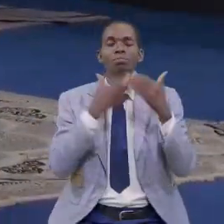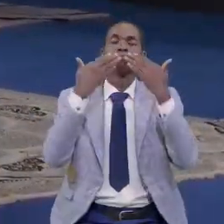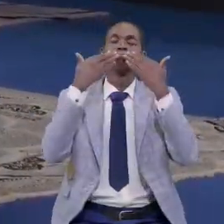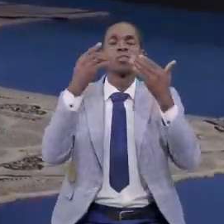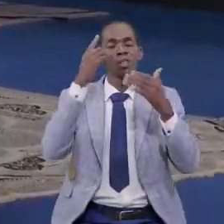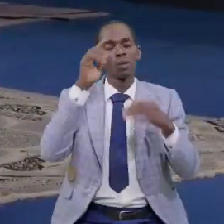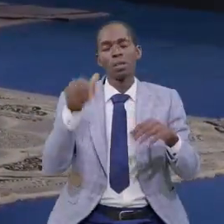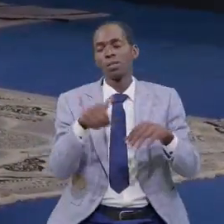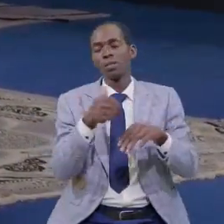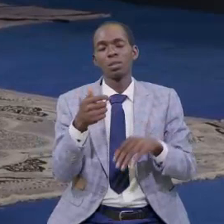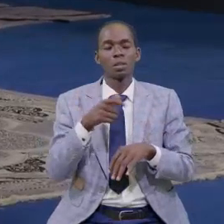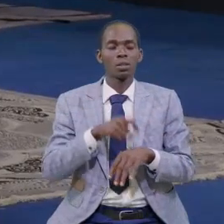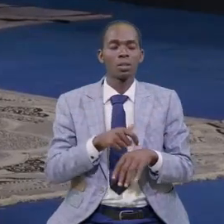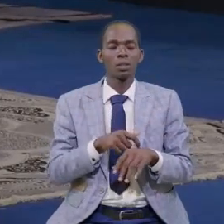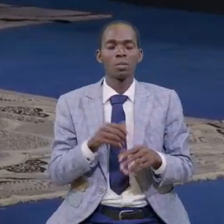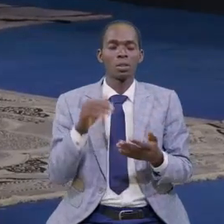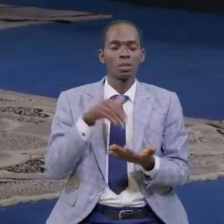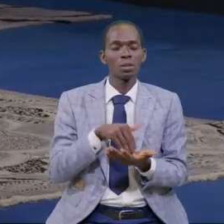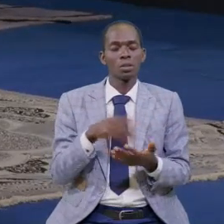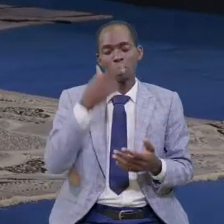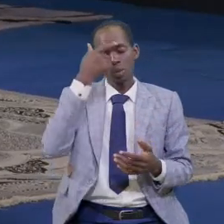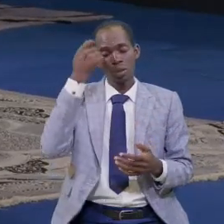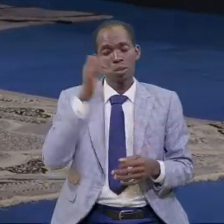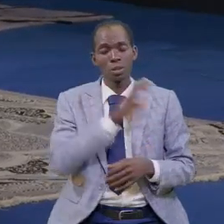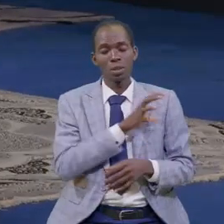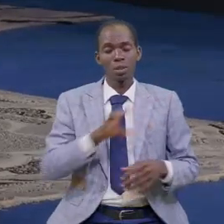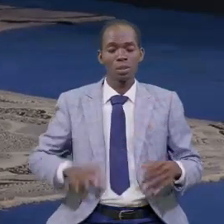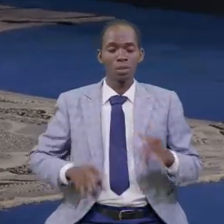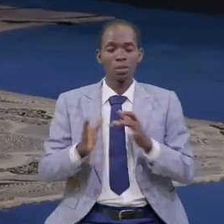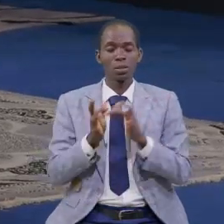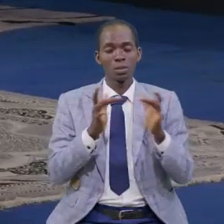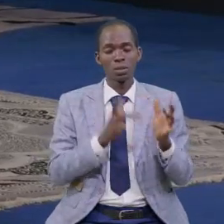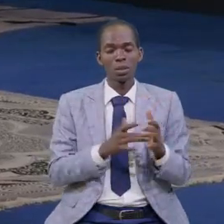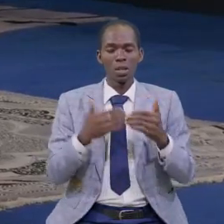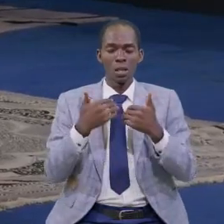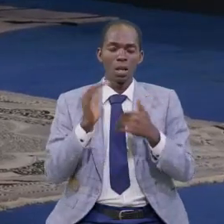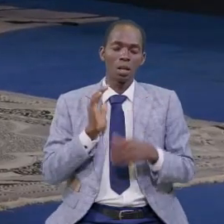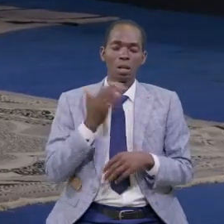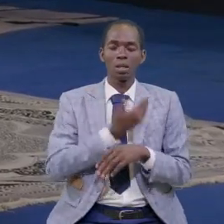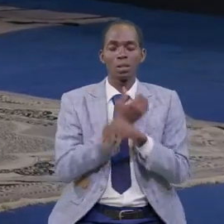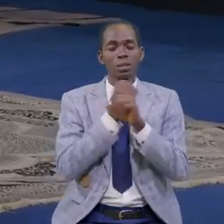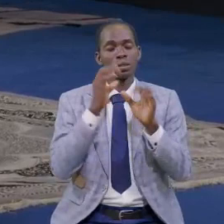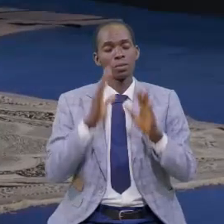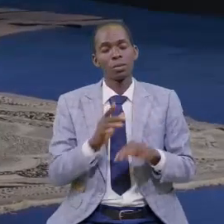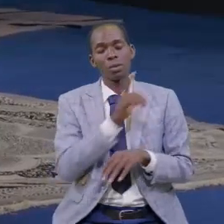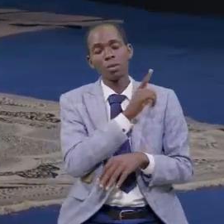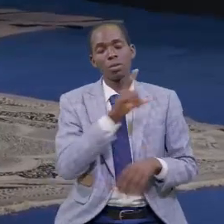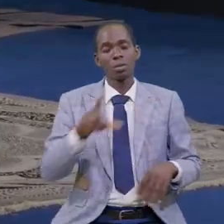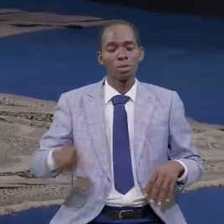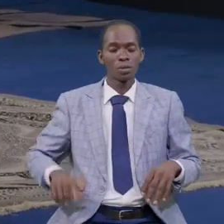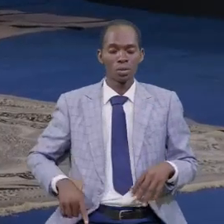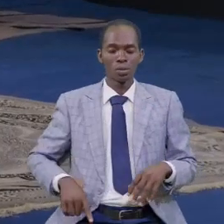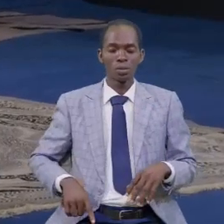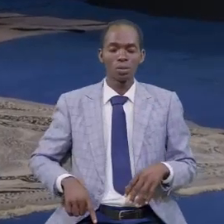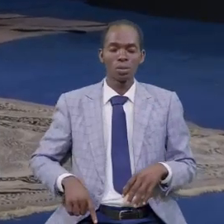again. Because Christ Jesus, our Savior, Lord, is